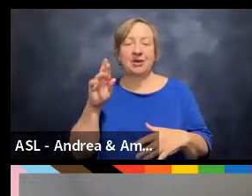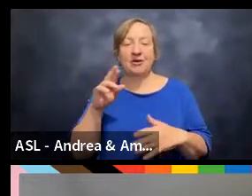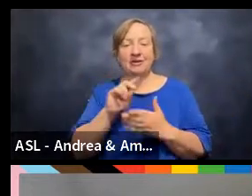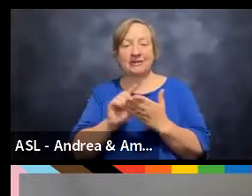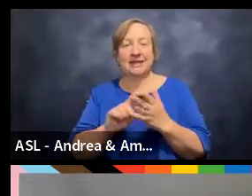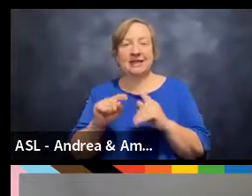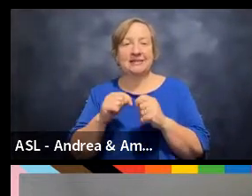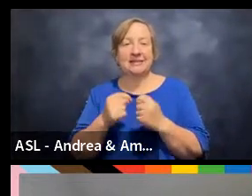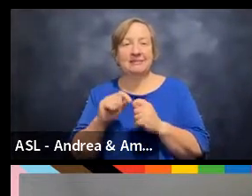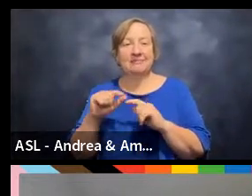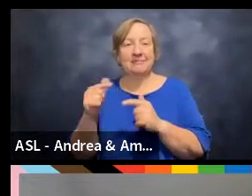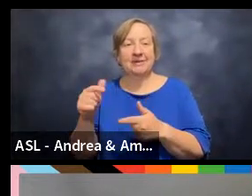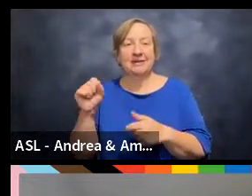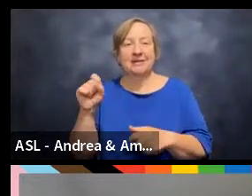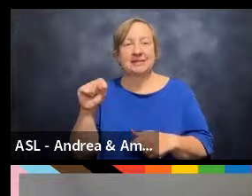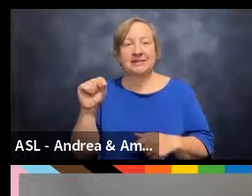Steve.